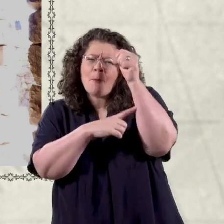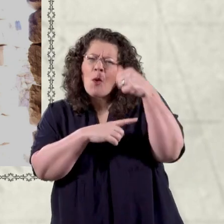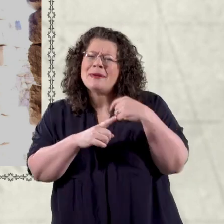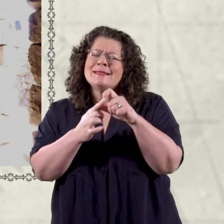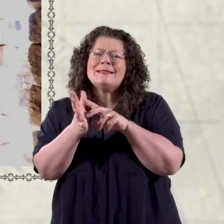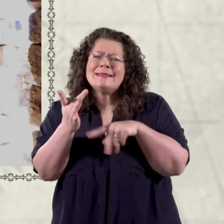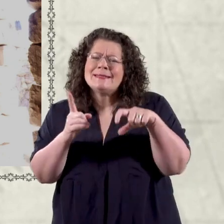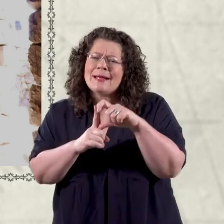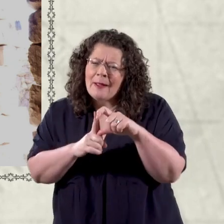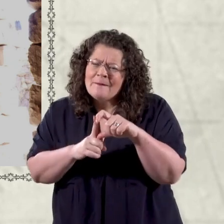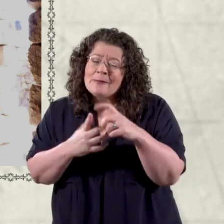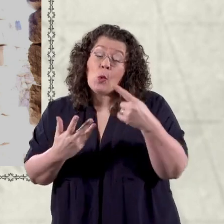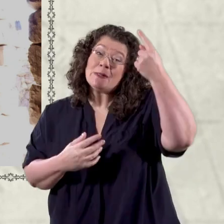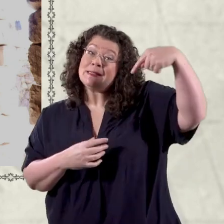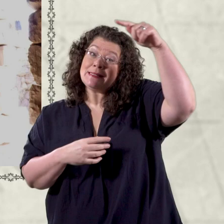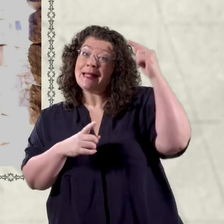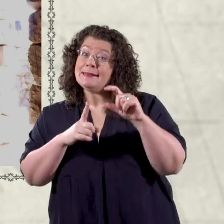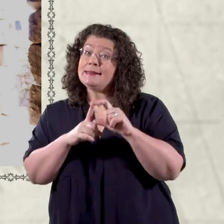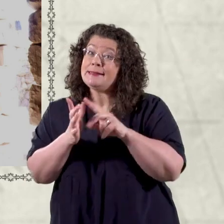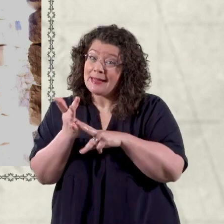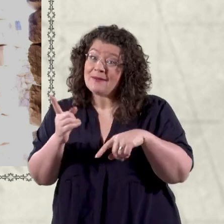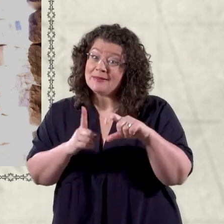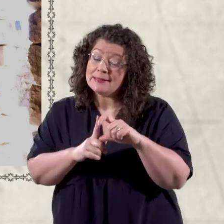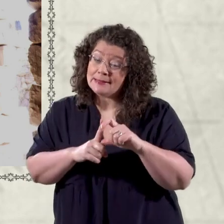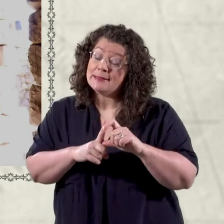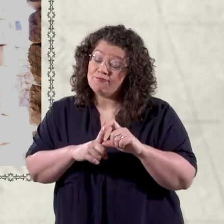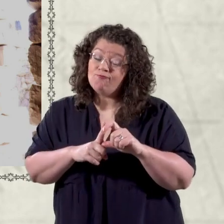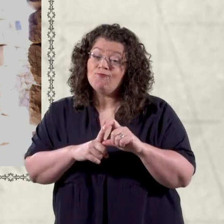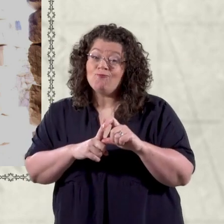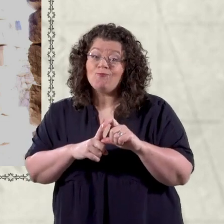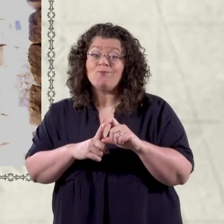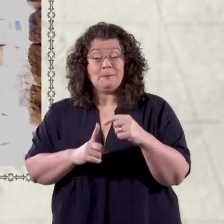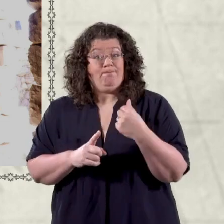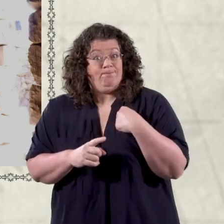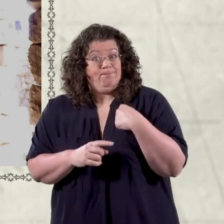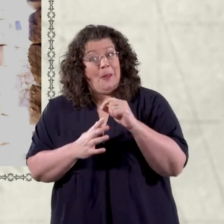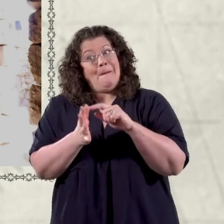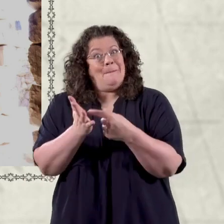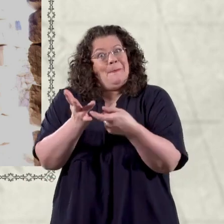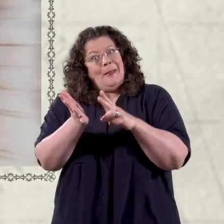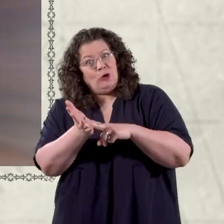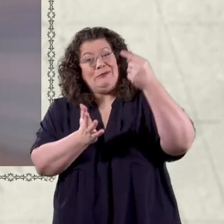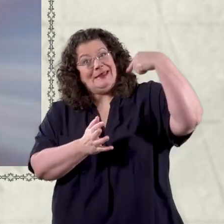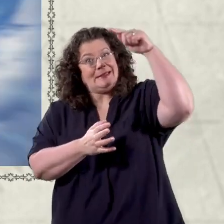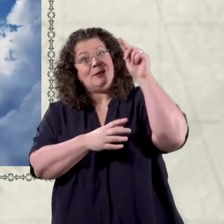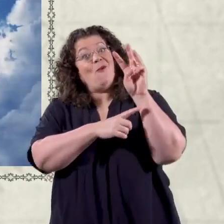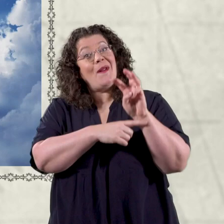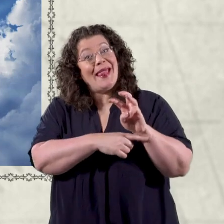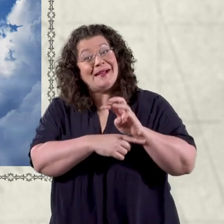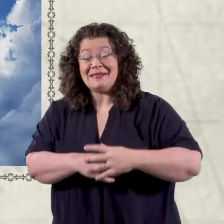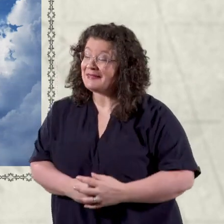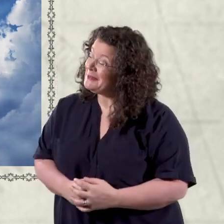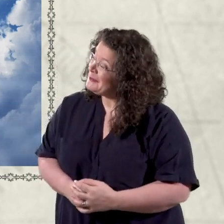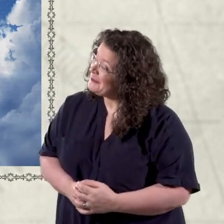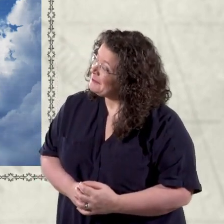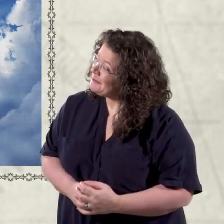me as David, or Saint David even. Yes, Dewi Sant, the patron saint.